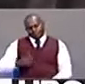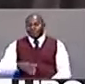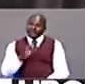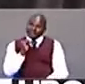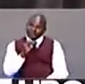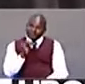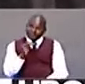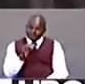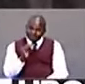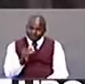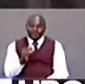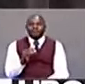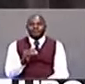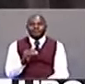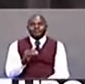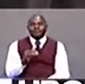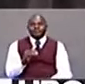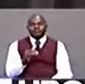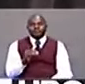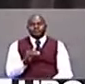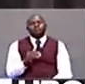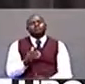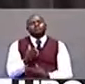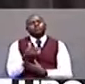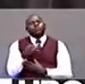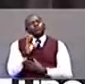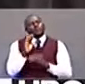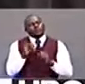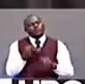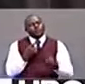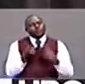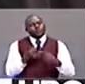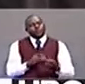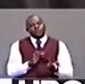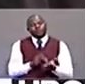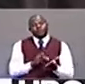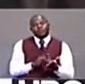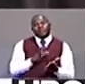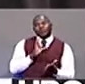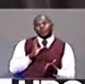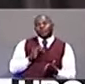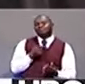Madam Speaker, a lot can be said about the Archbishop.